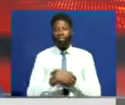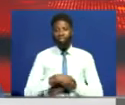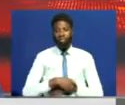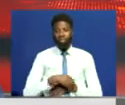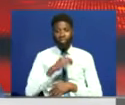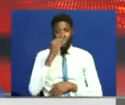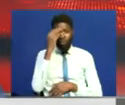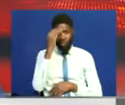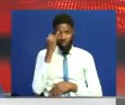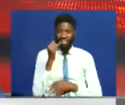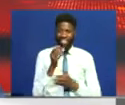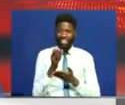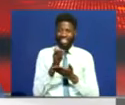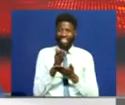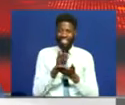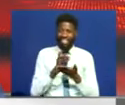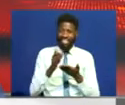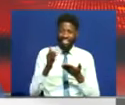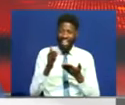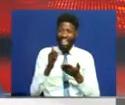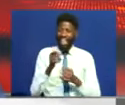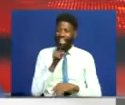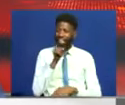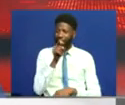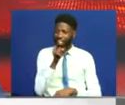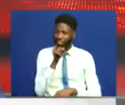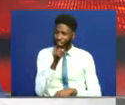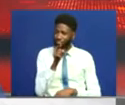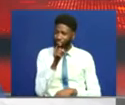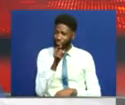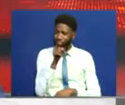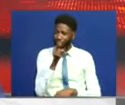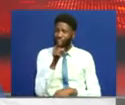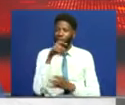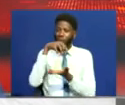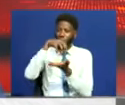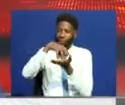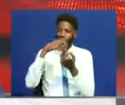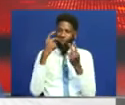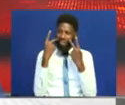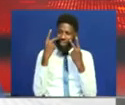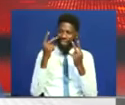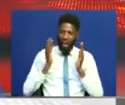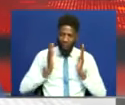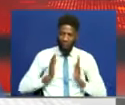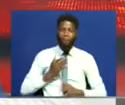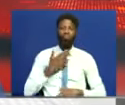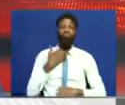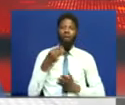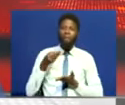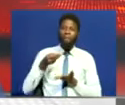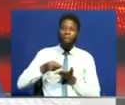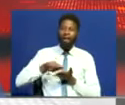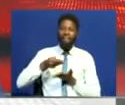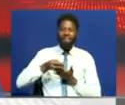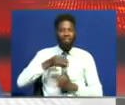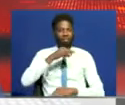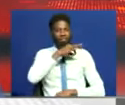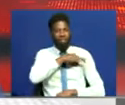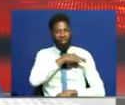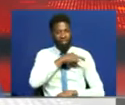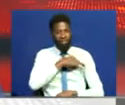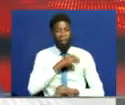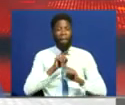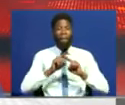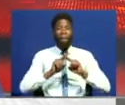the cases, you can see somebody really wanted to make some little money, mm, because they did not have that. But if we add